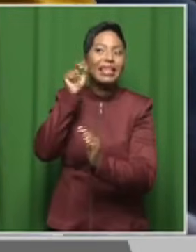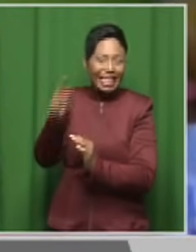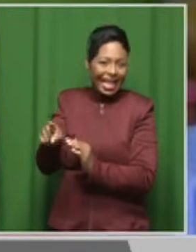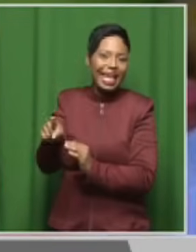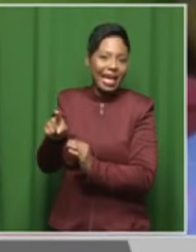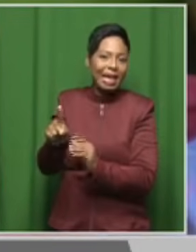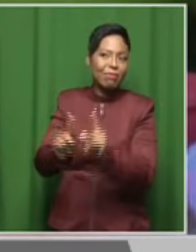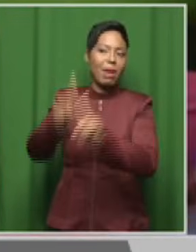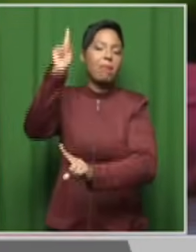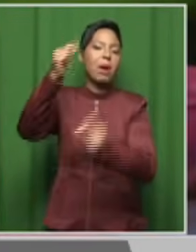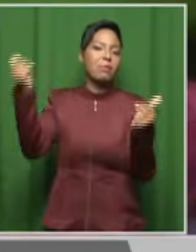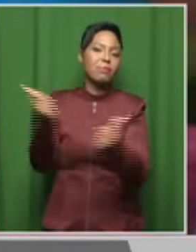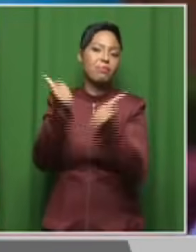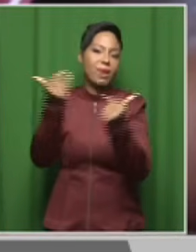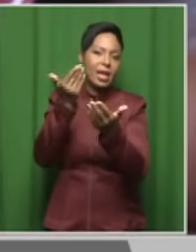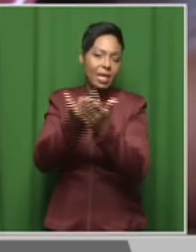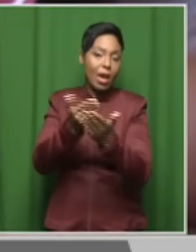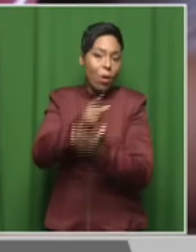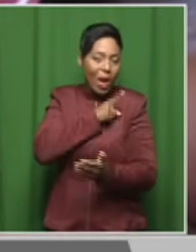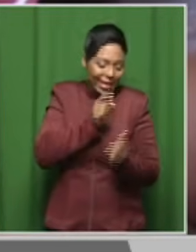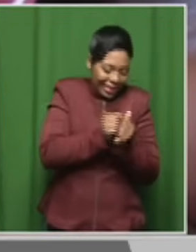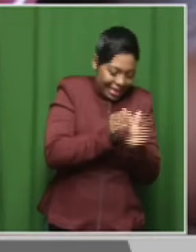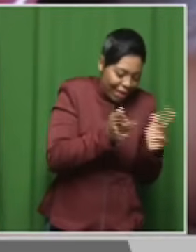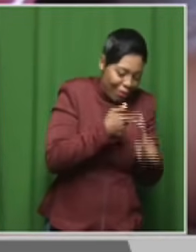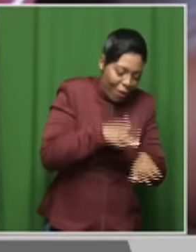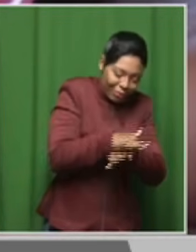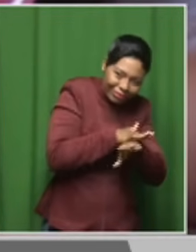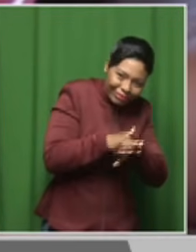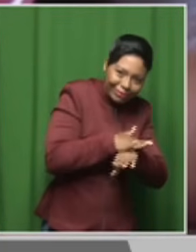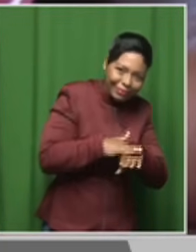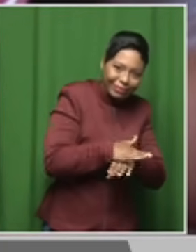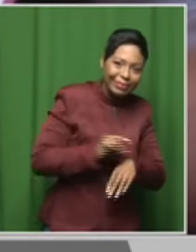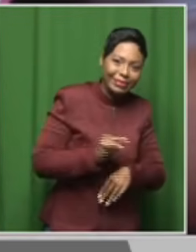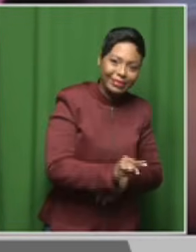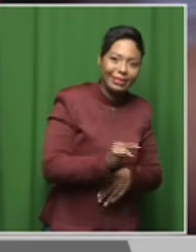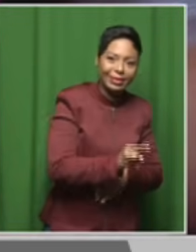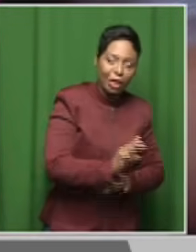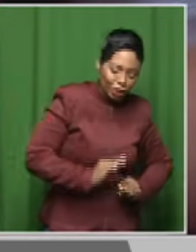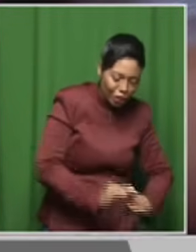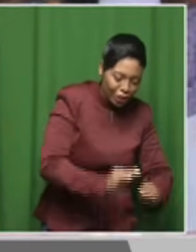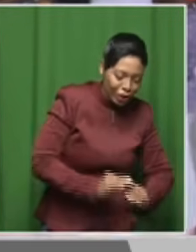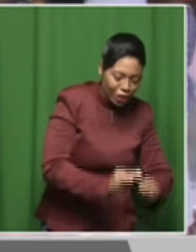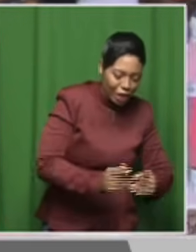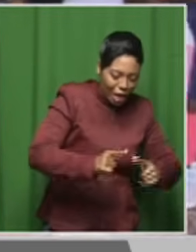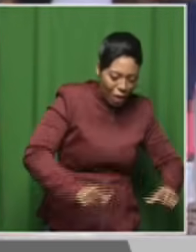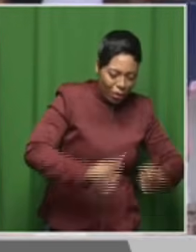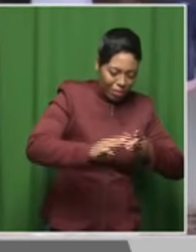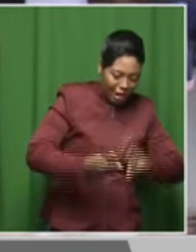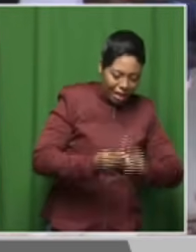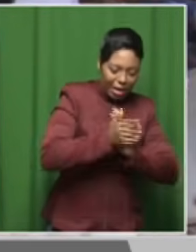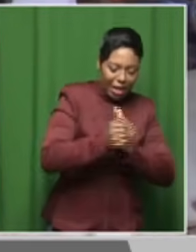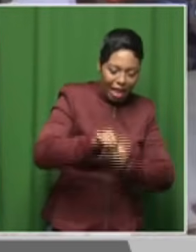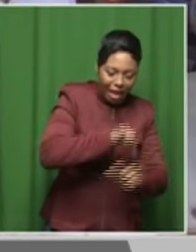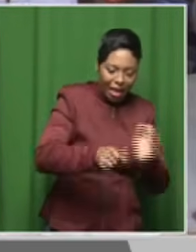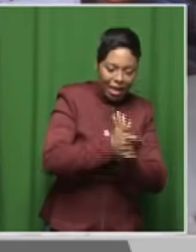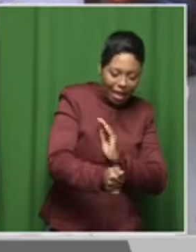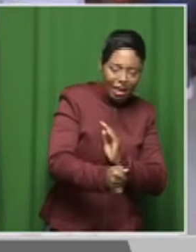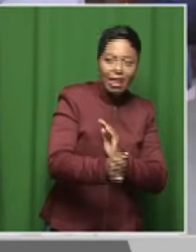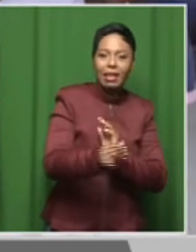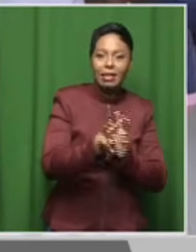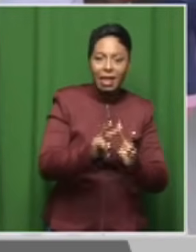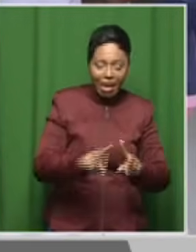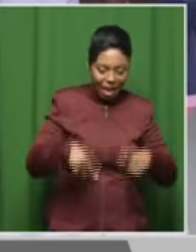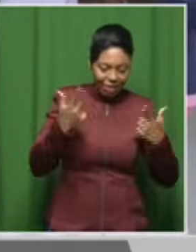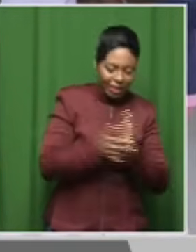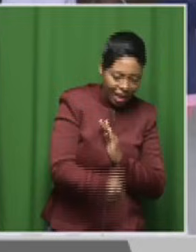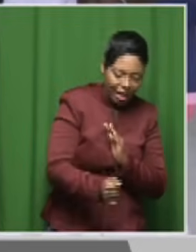can in fact be shifted from a simple number at the end of the year to an educational journey that creates a